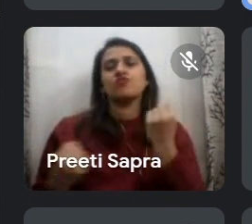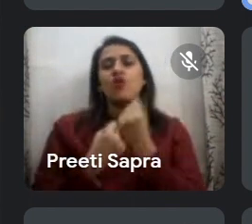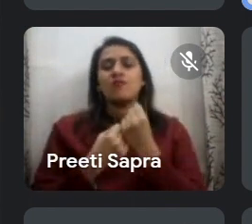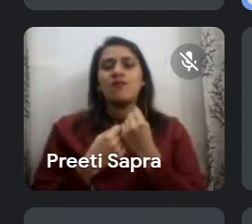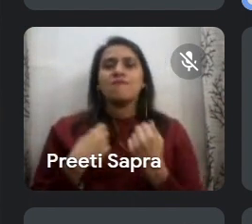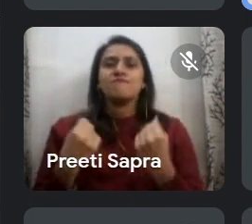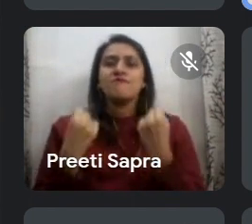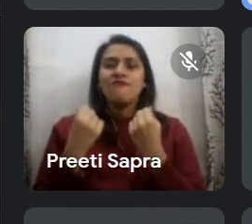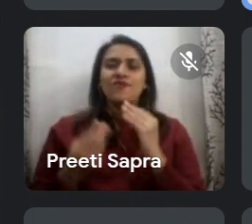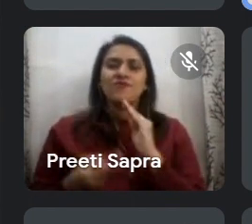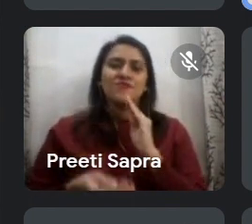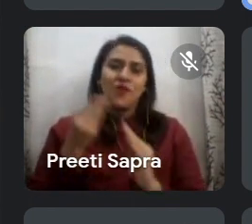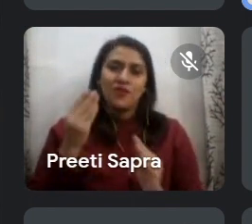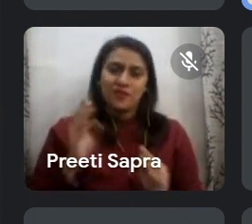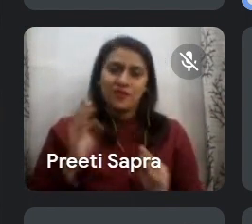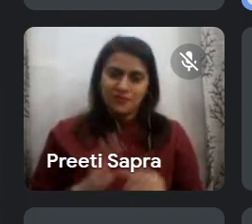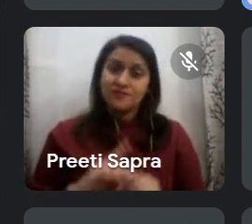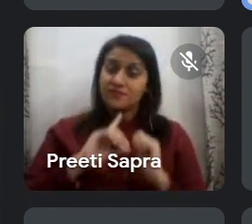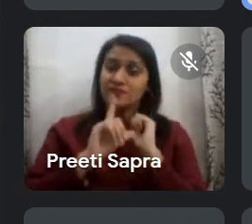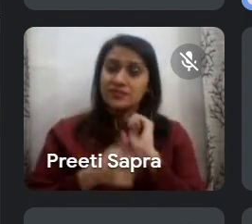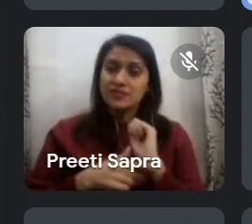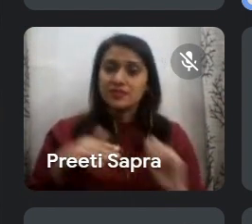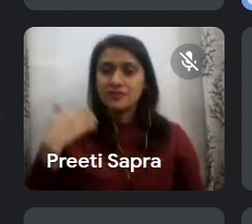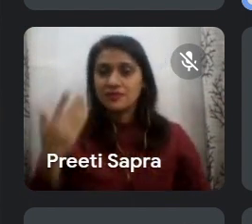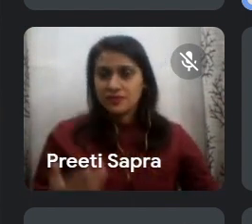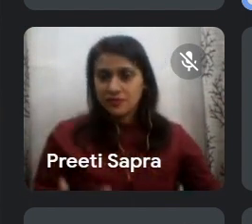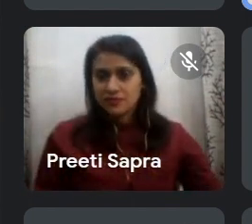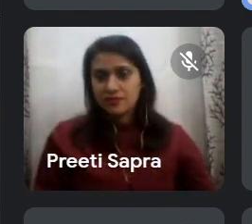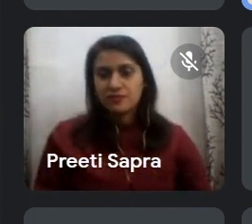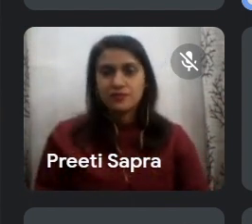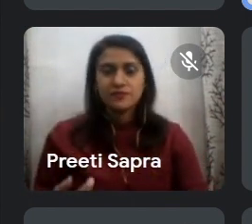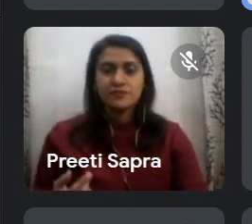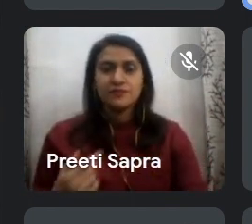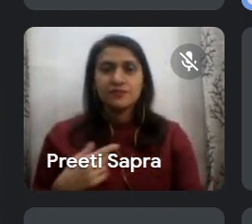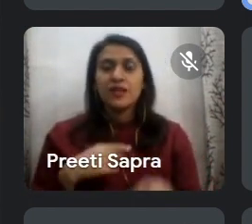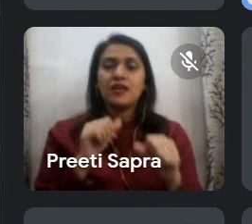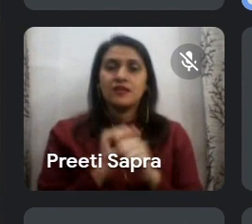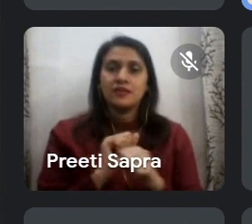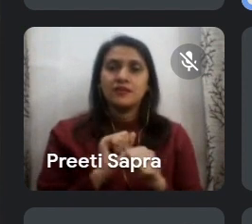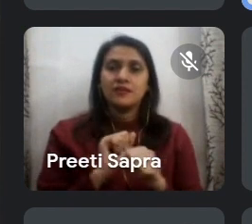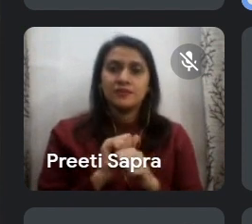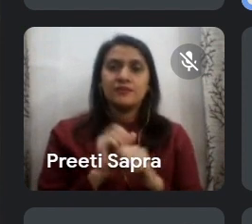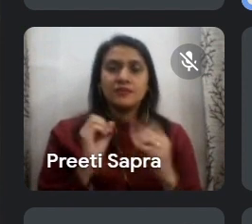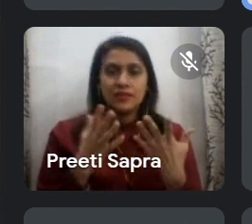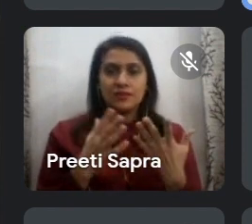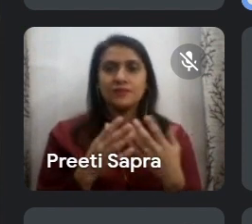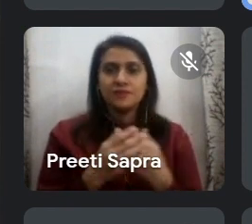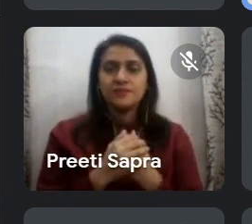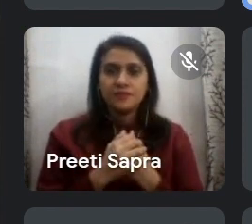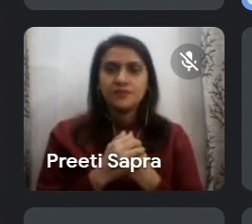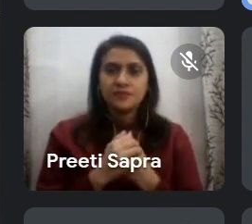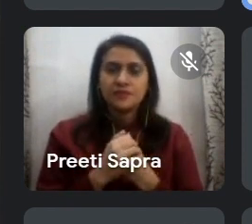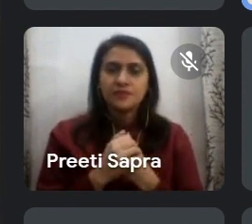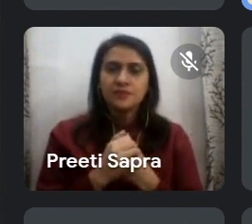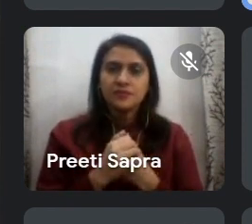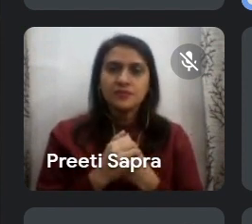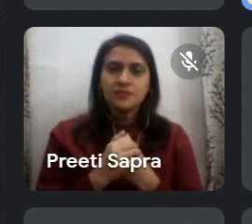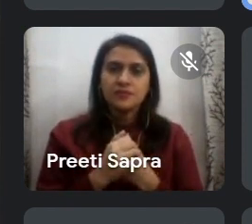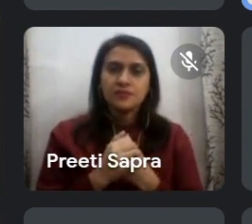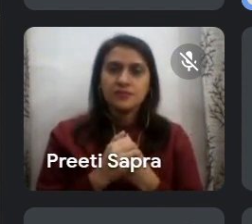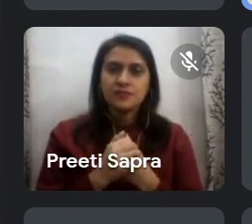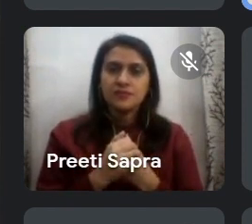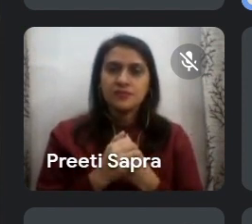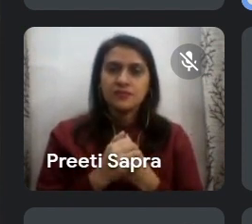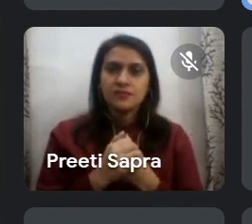strength. And then later, I started during all these times, it was never